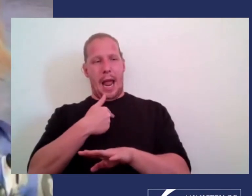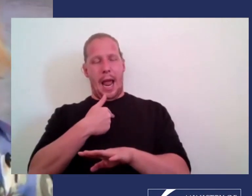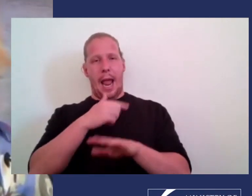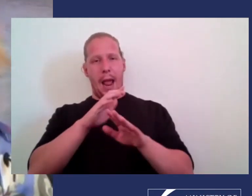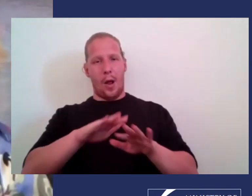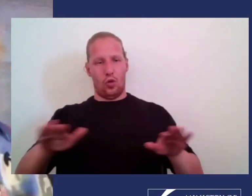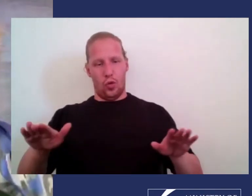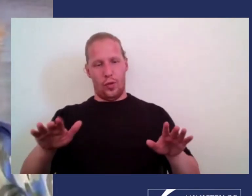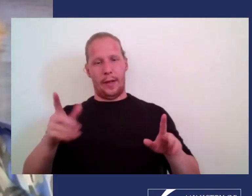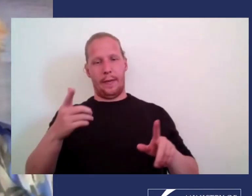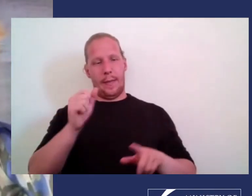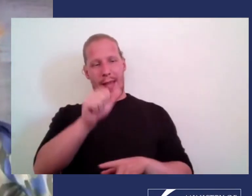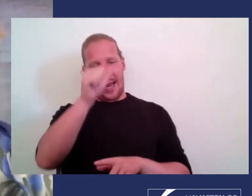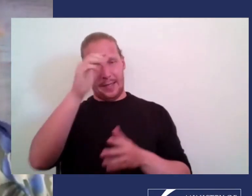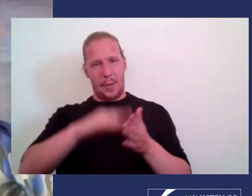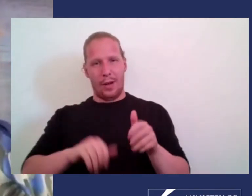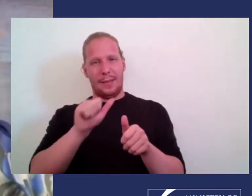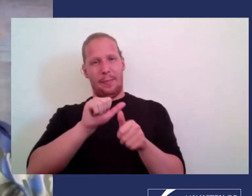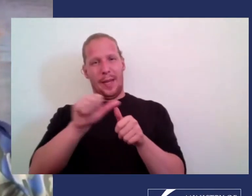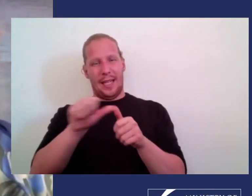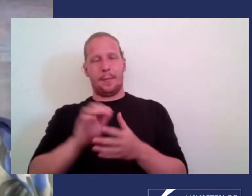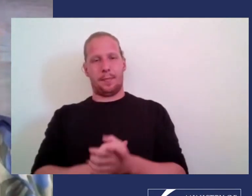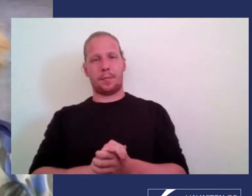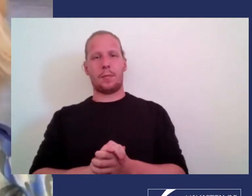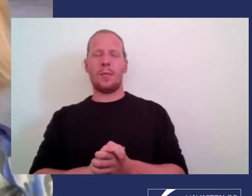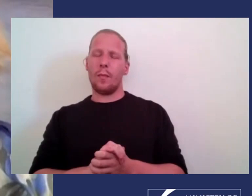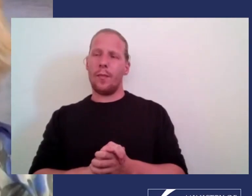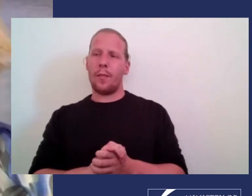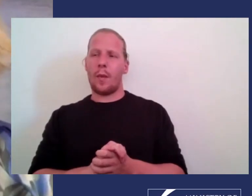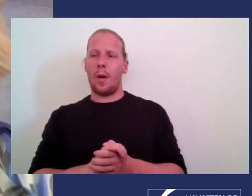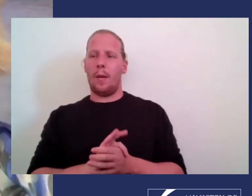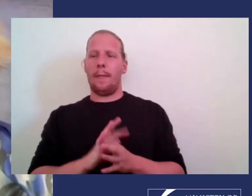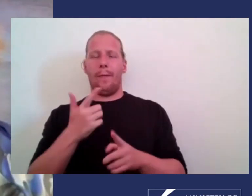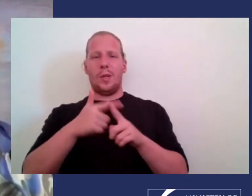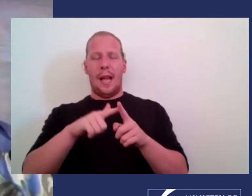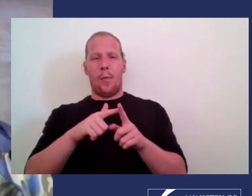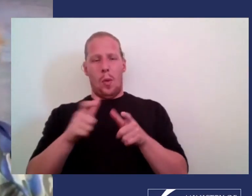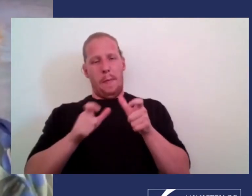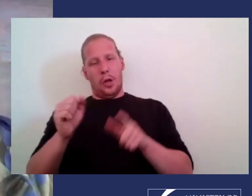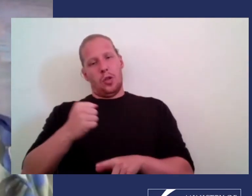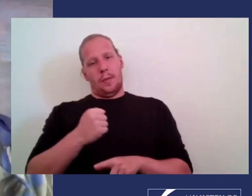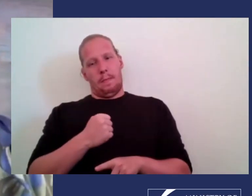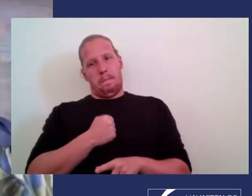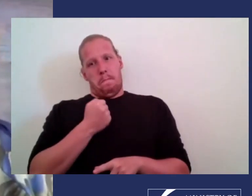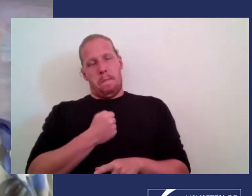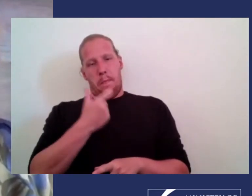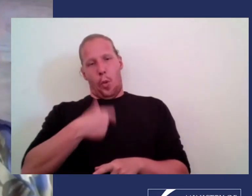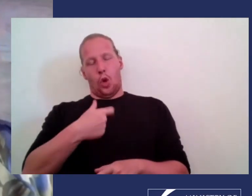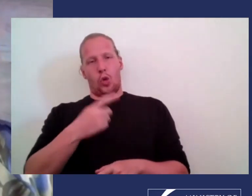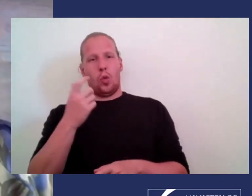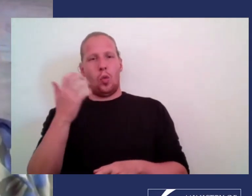own anxiety, try not to use sort of things that might be a bit minimising, like, oh, you'll be